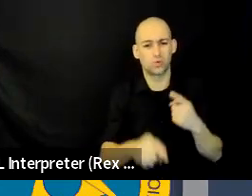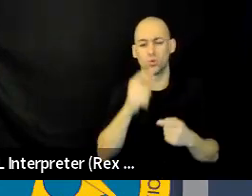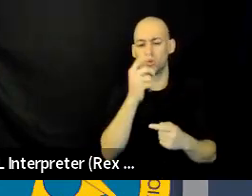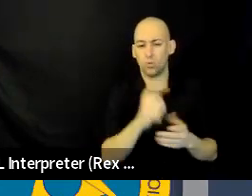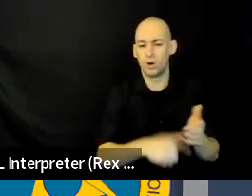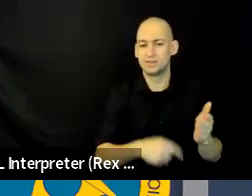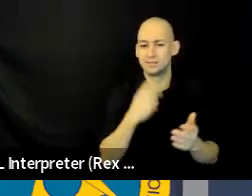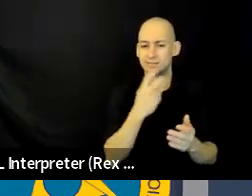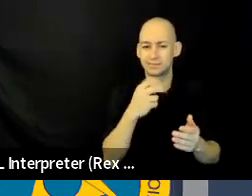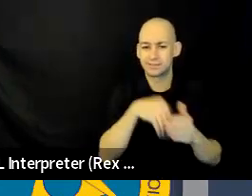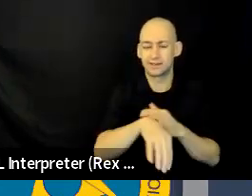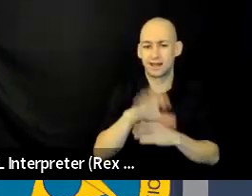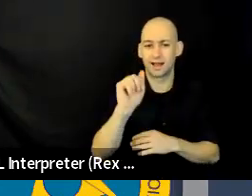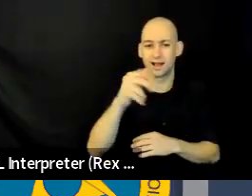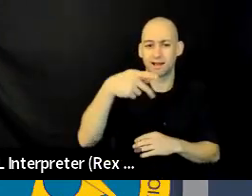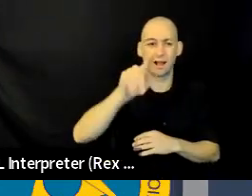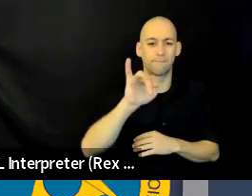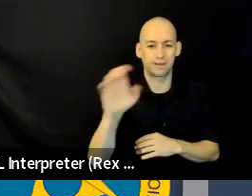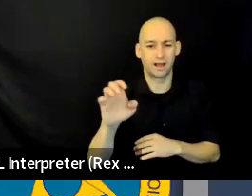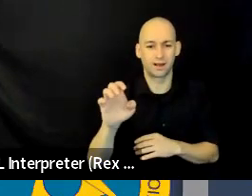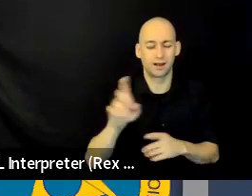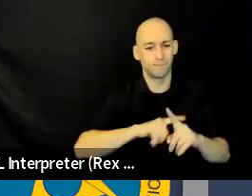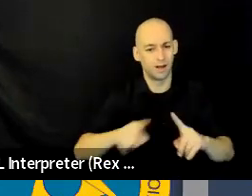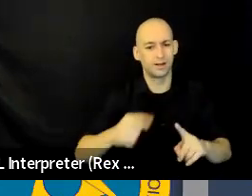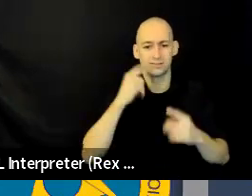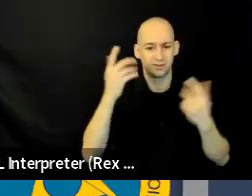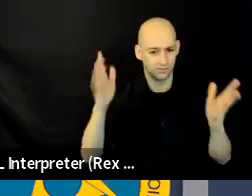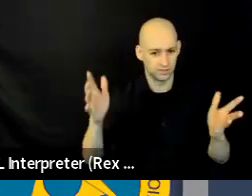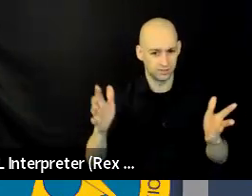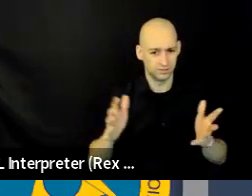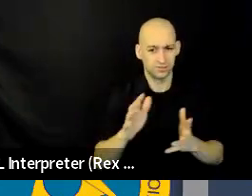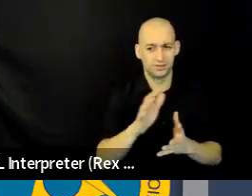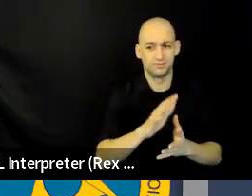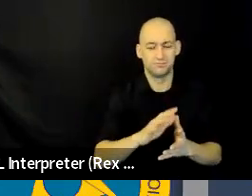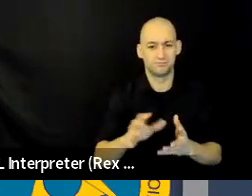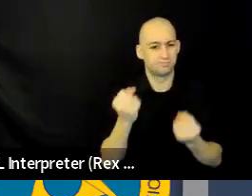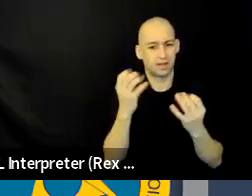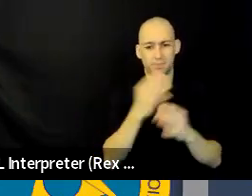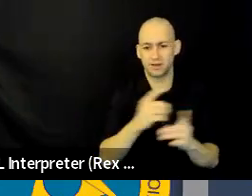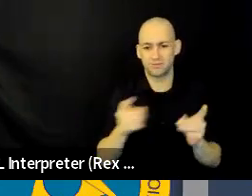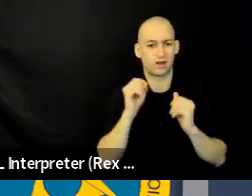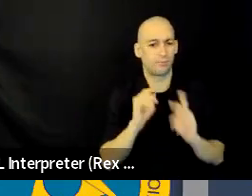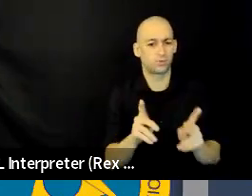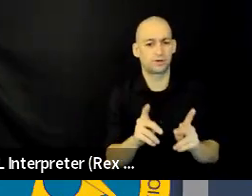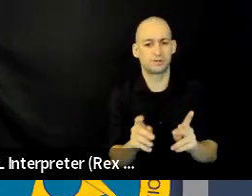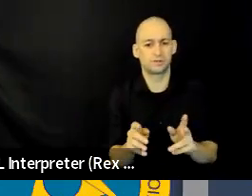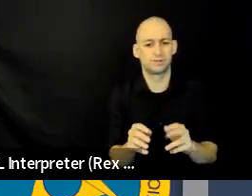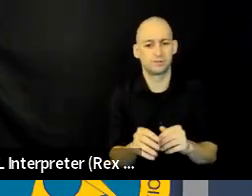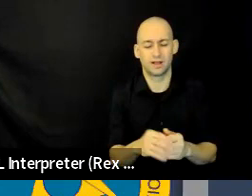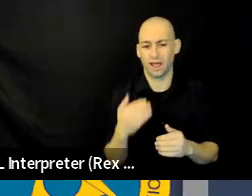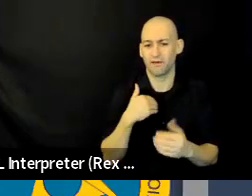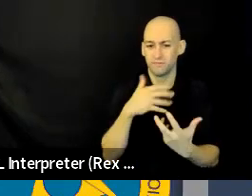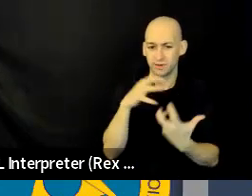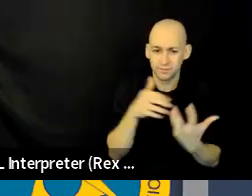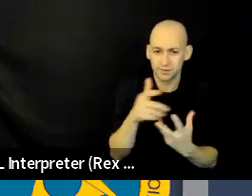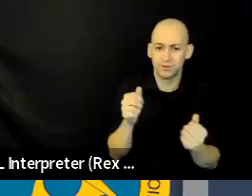in CAPDI. But having said that, I think there's going to be all types of other opportunities to have the dialogue